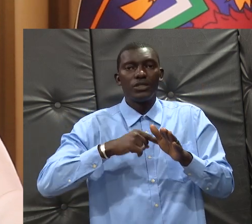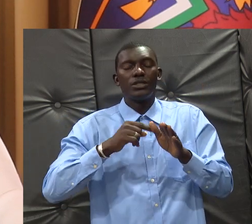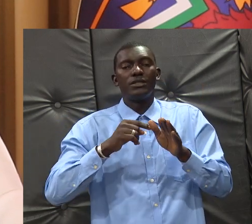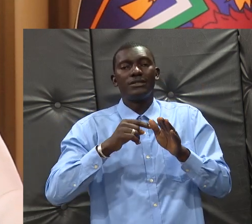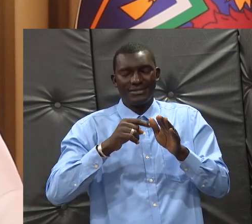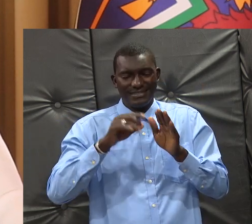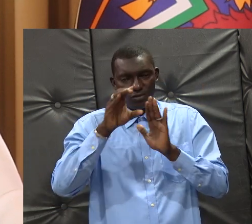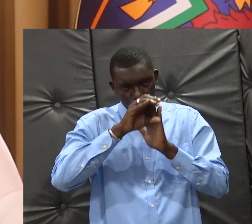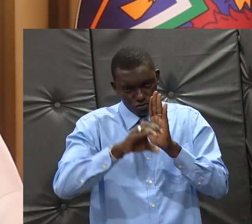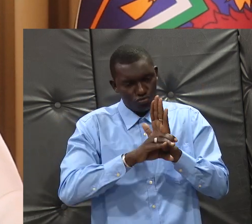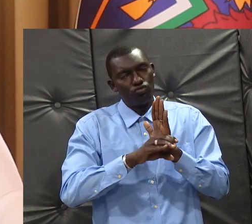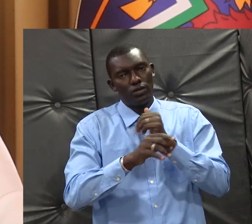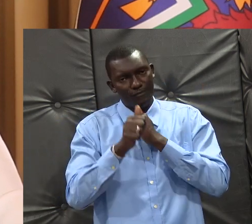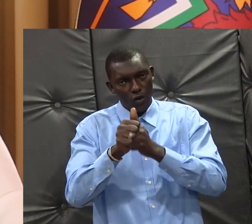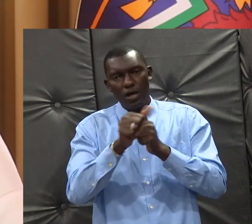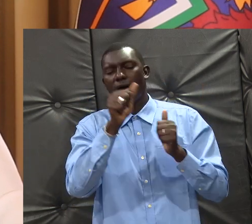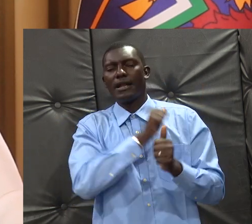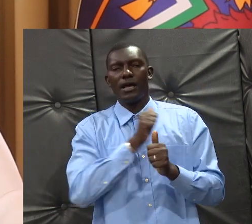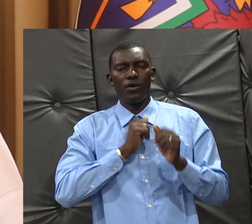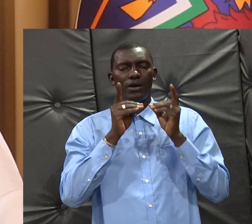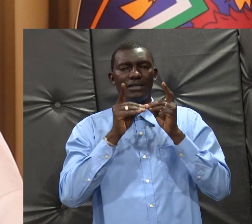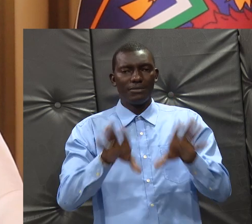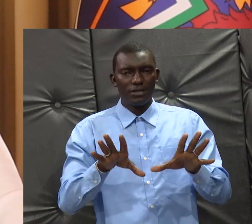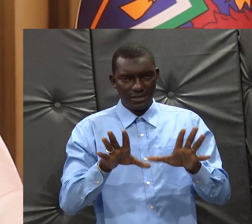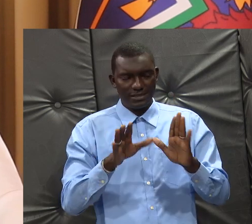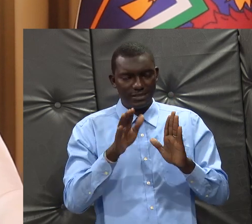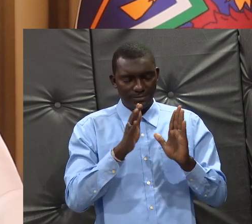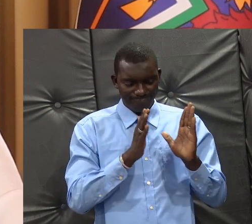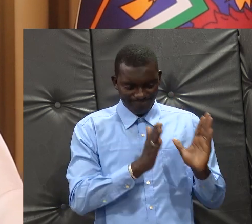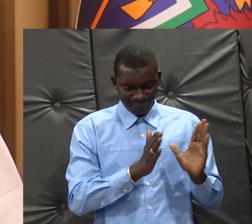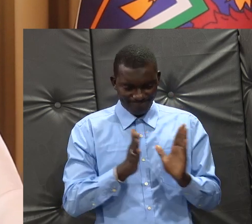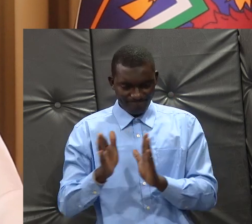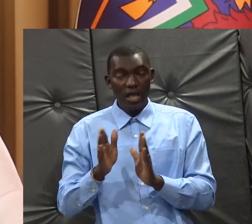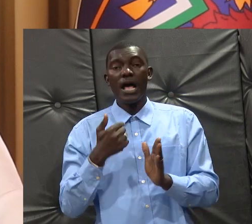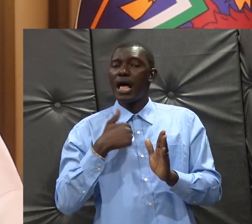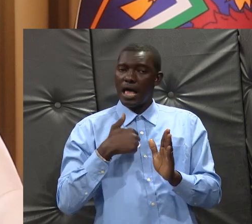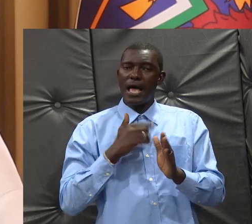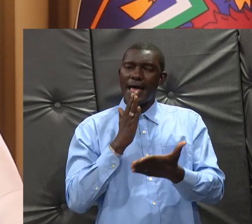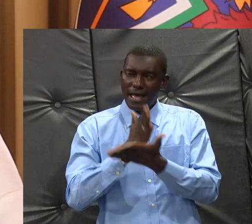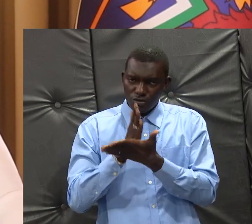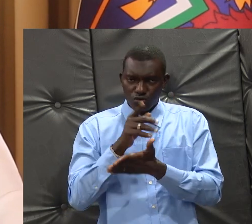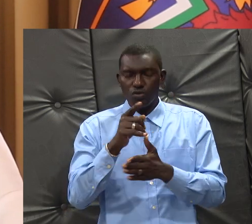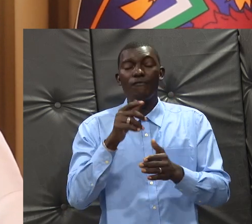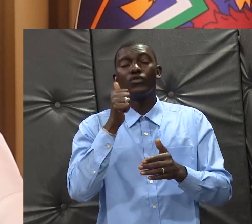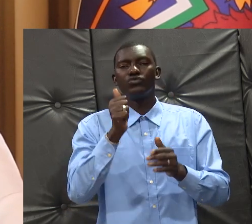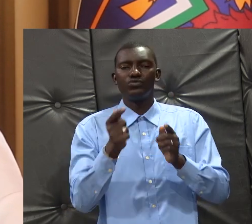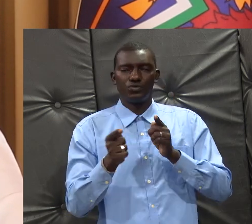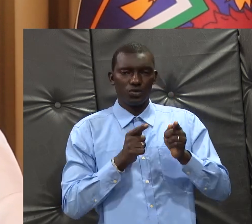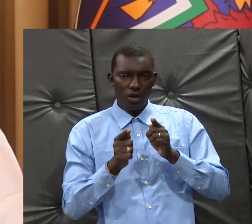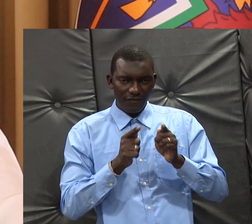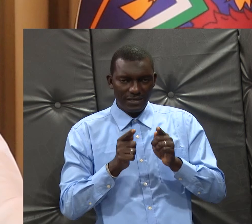governance, respect for the rule of law, and regard for the basic rights of every